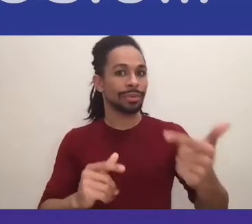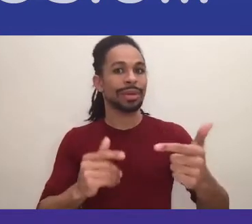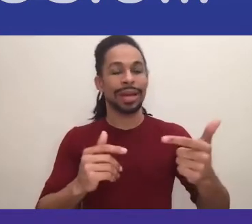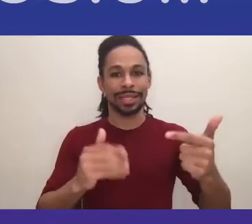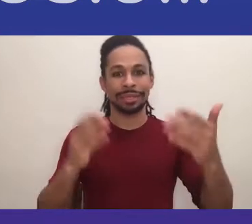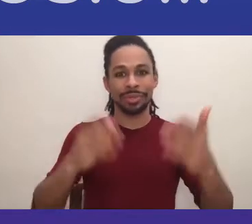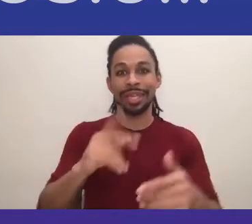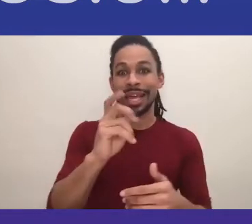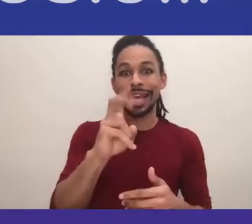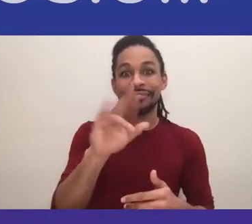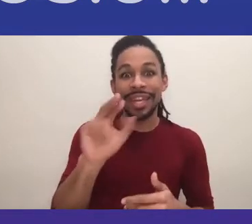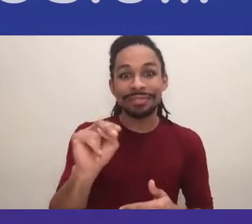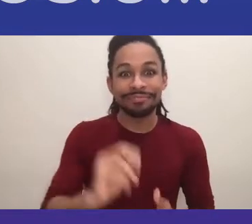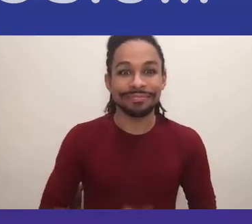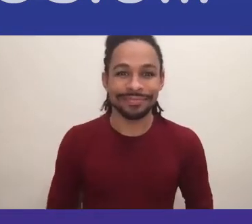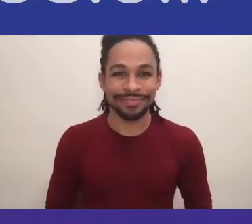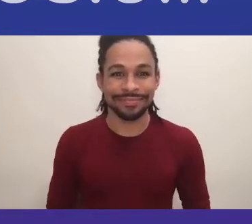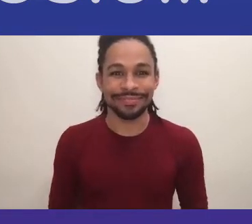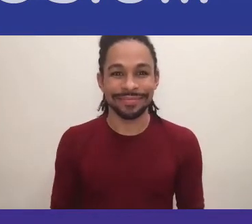Kevin.